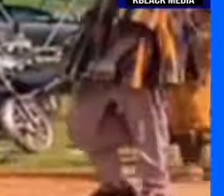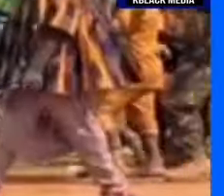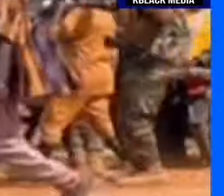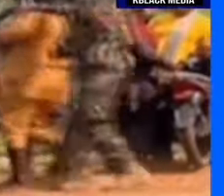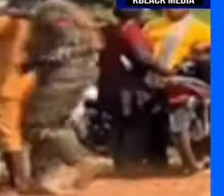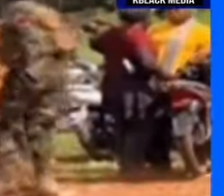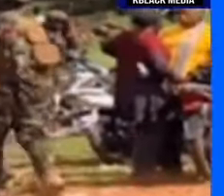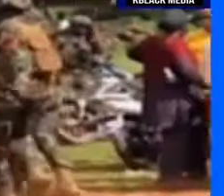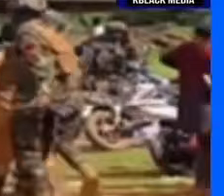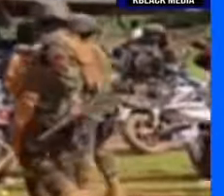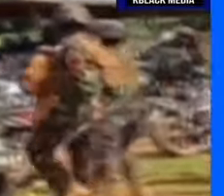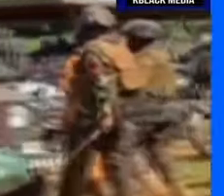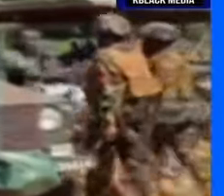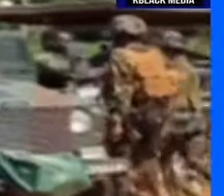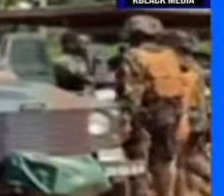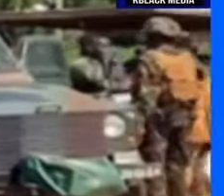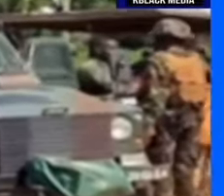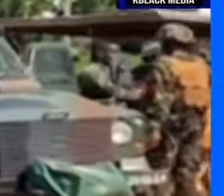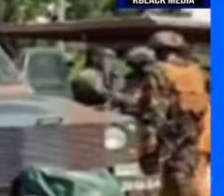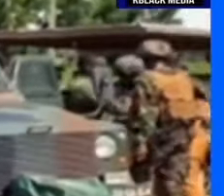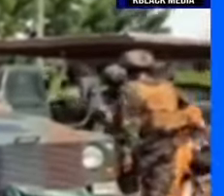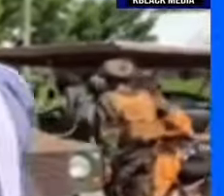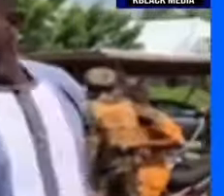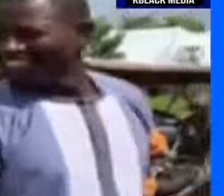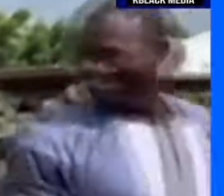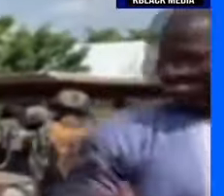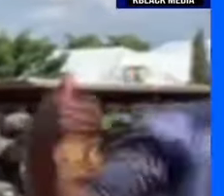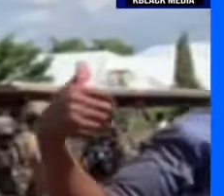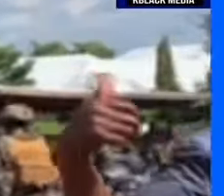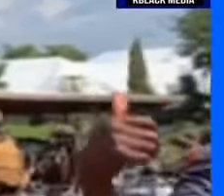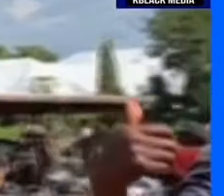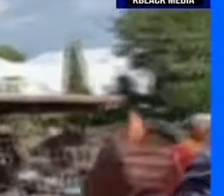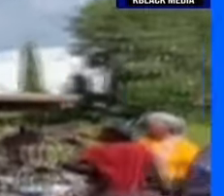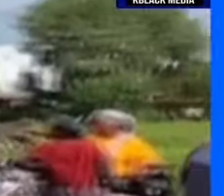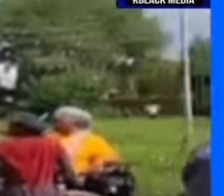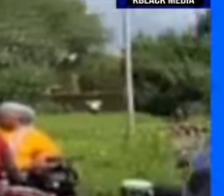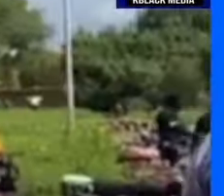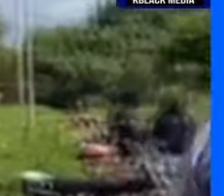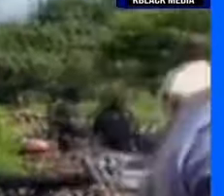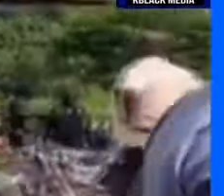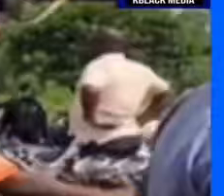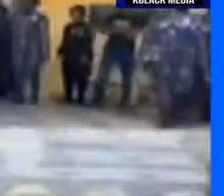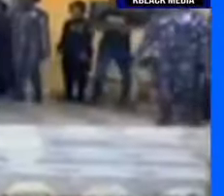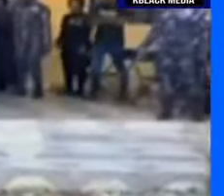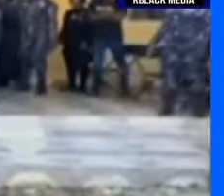happened? Kwabra na ba kikan bom. Mo mi ye papers na ye bia je bi hu papers no. Ah. Ba papers na gufom. Wa best